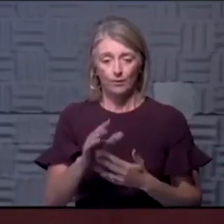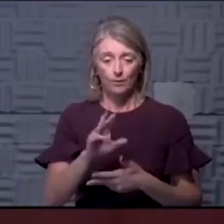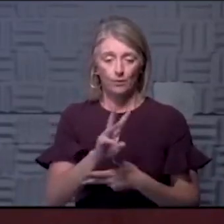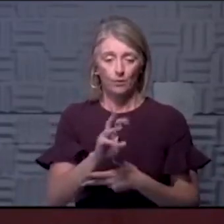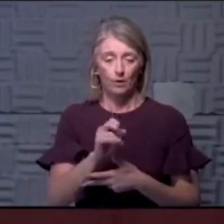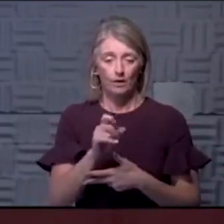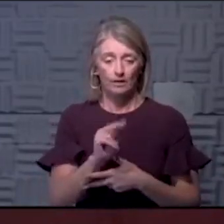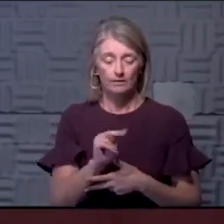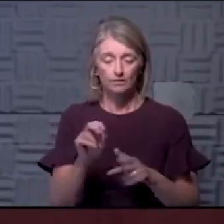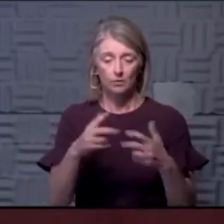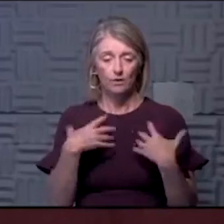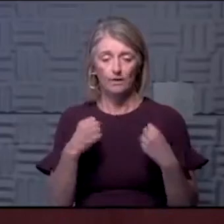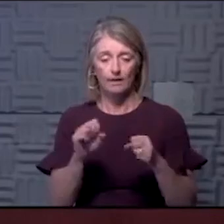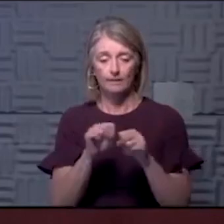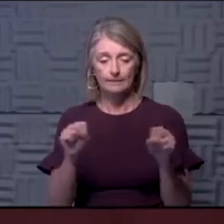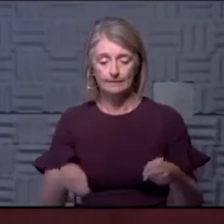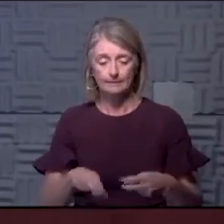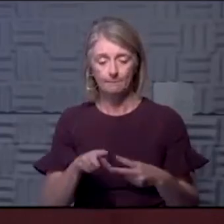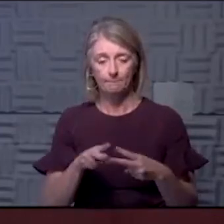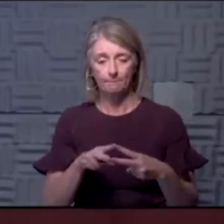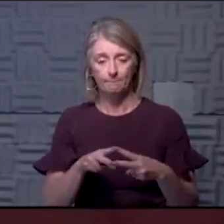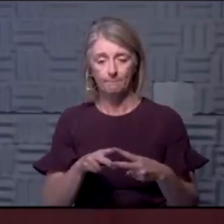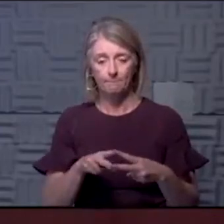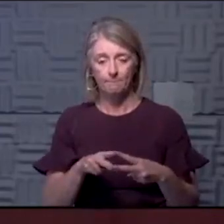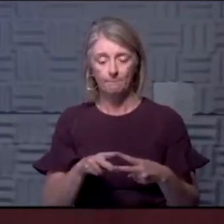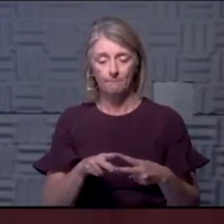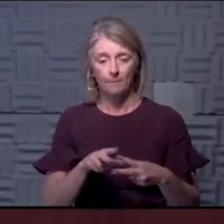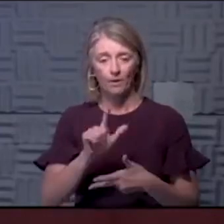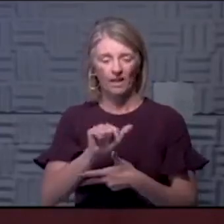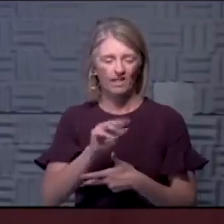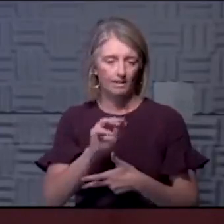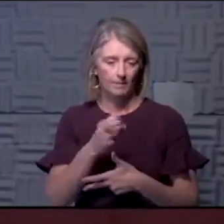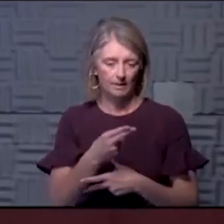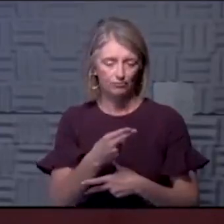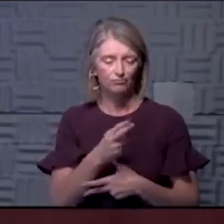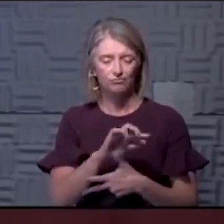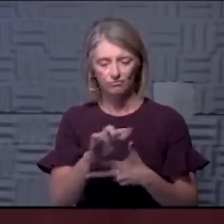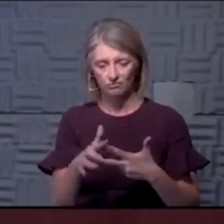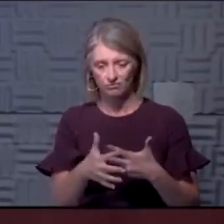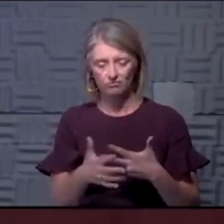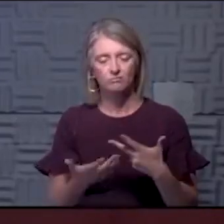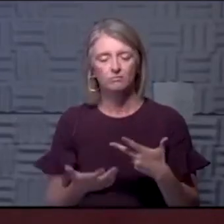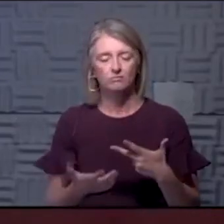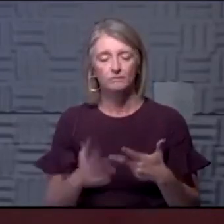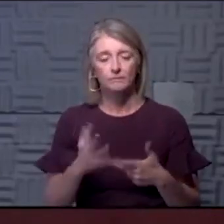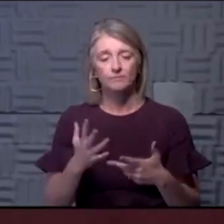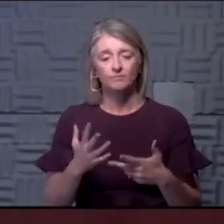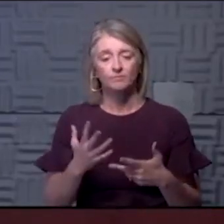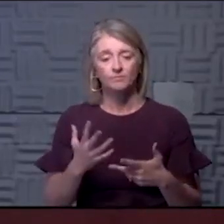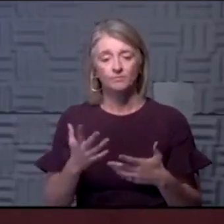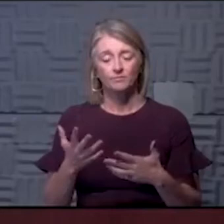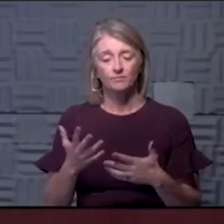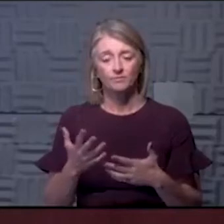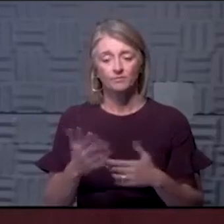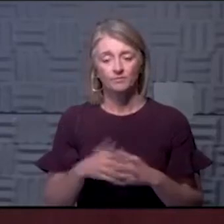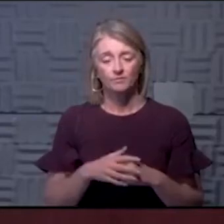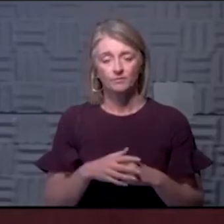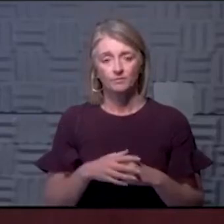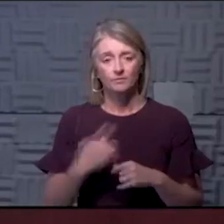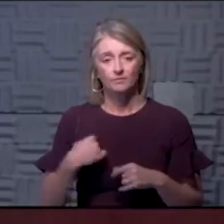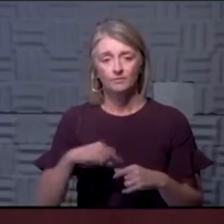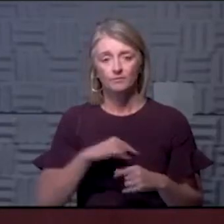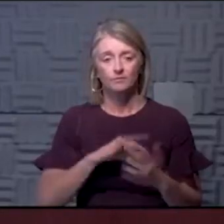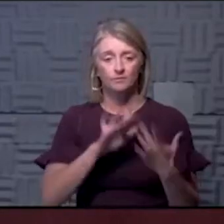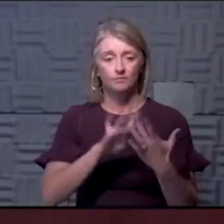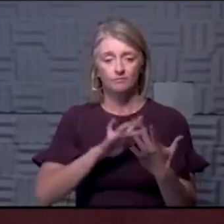or the health system, or when LMH was helping us do our entry testing, we would get all that information into one place, and then we would reach